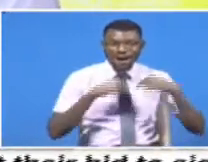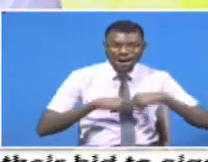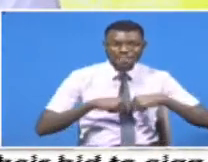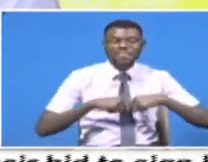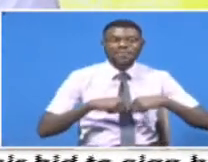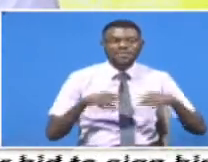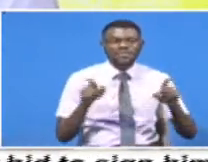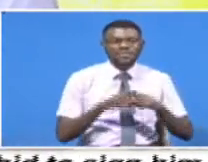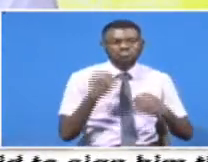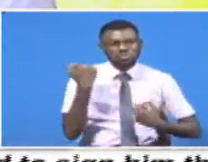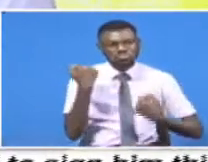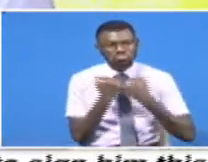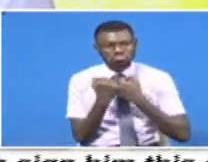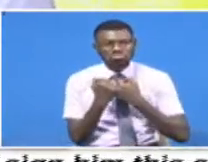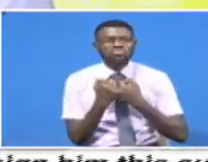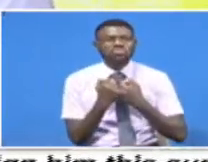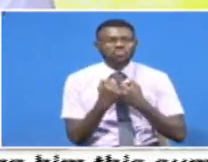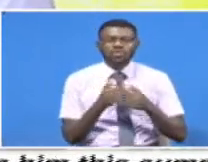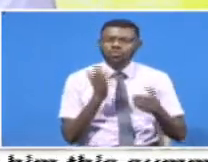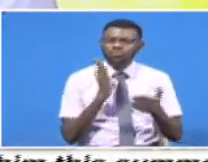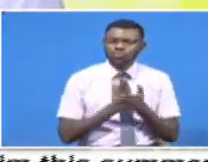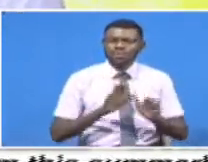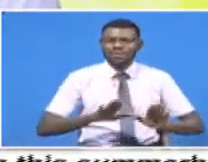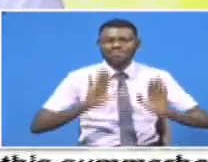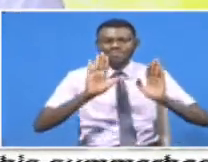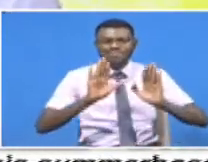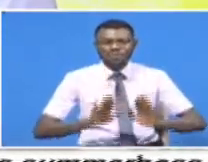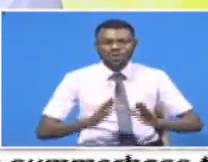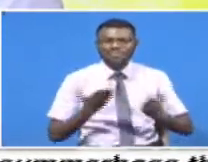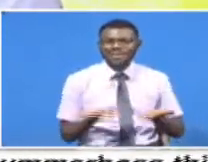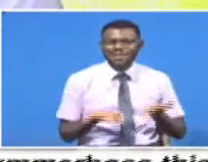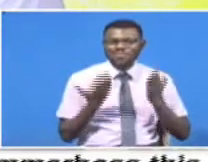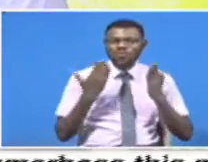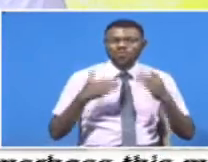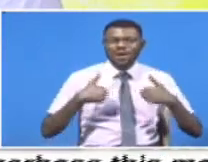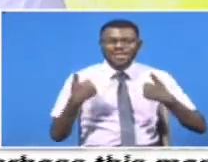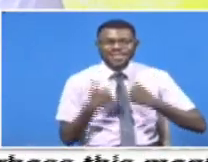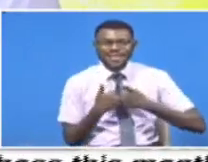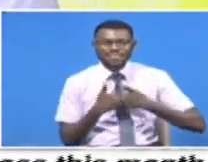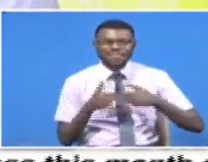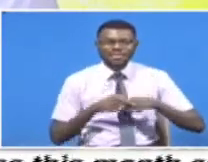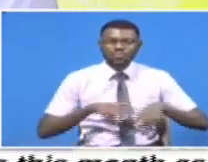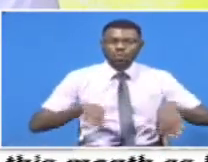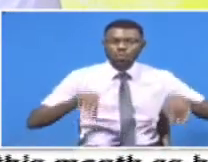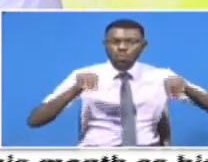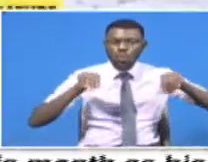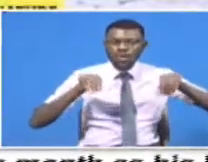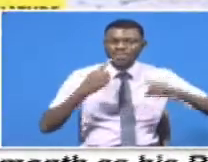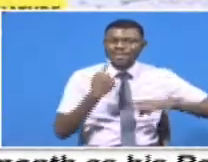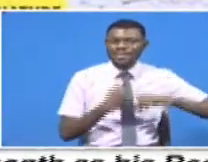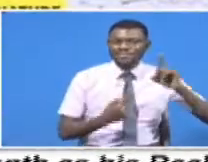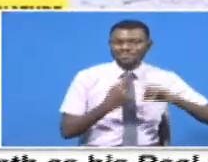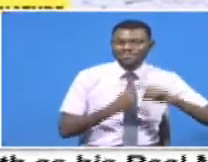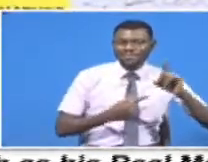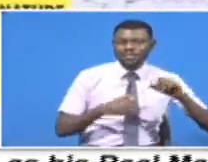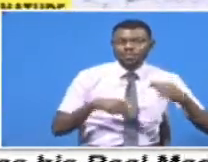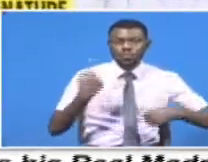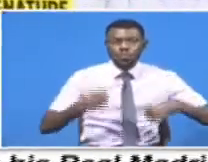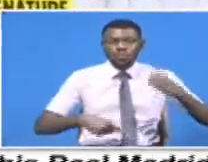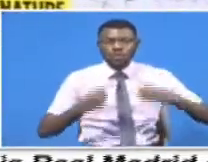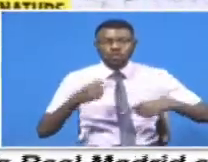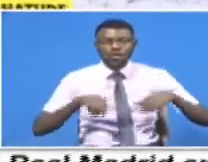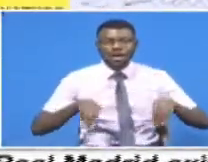this sponsorship generally goes a long way to improve on the game, to give us quality experience, to give us quality